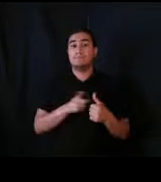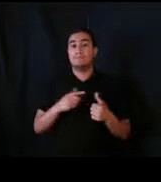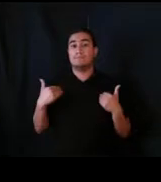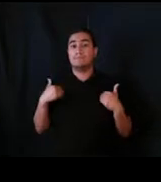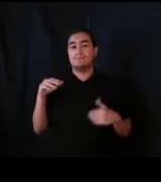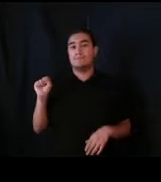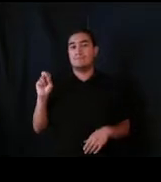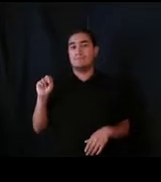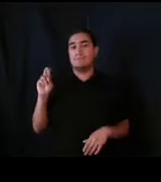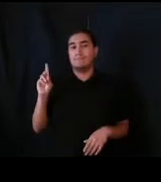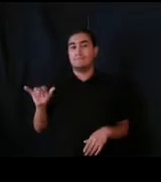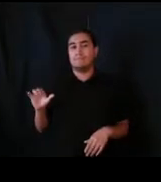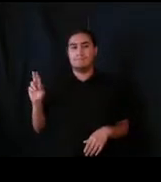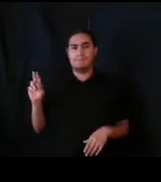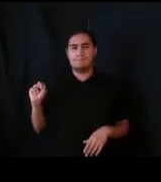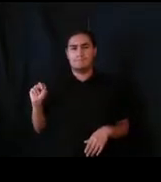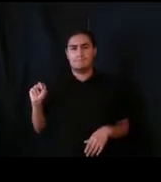sandy naranjo